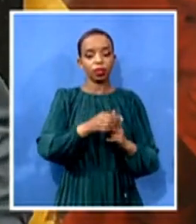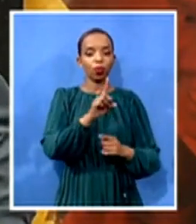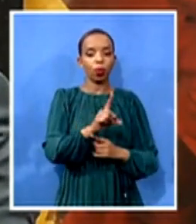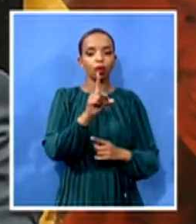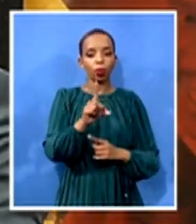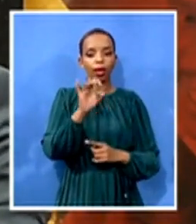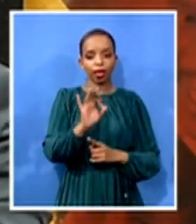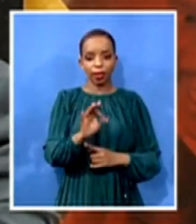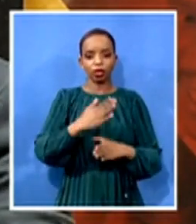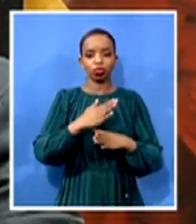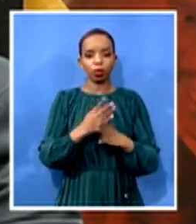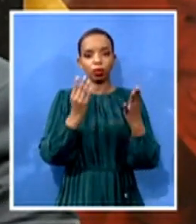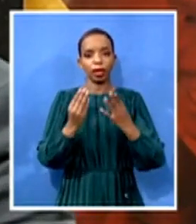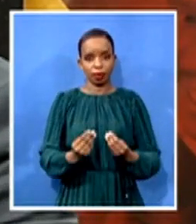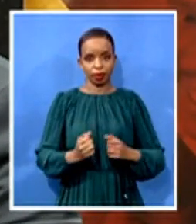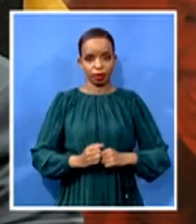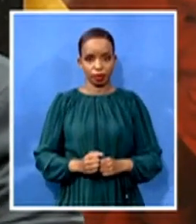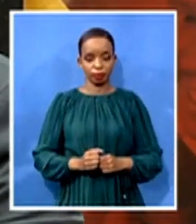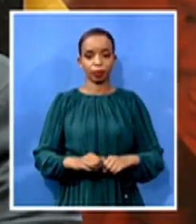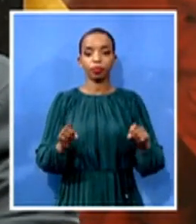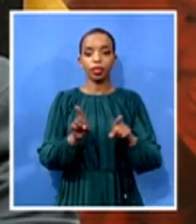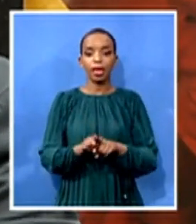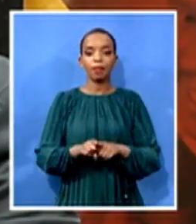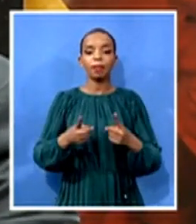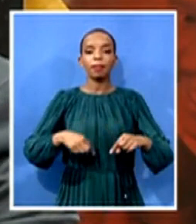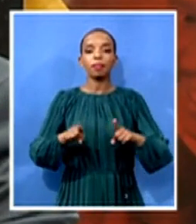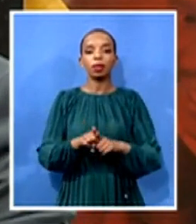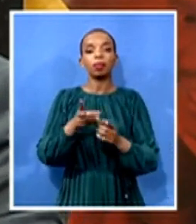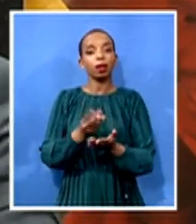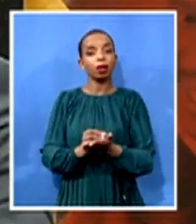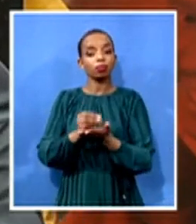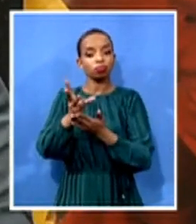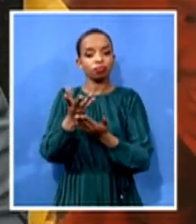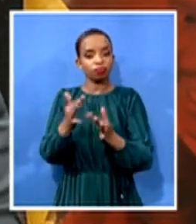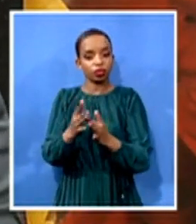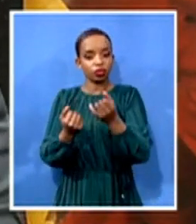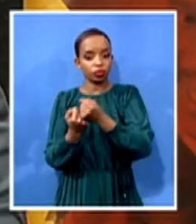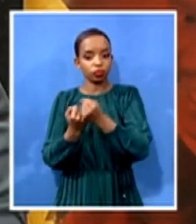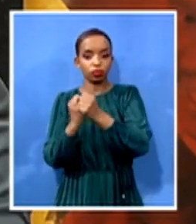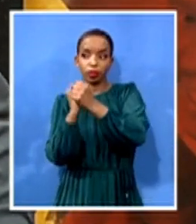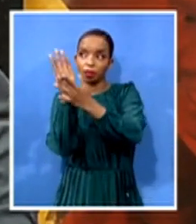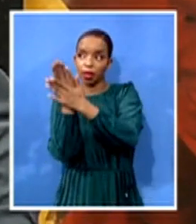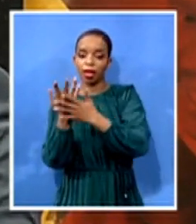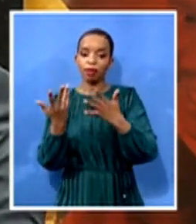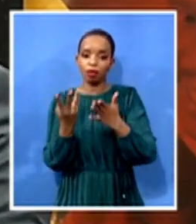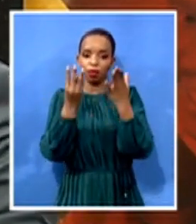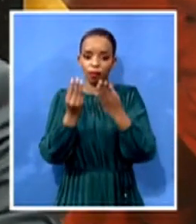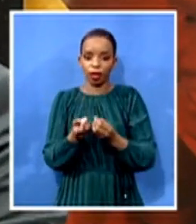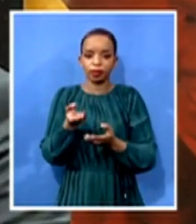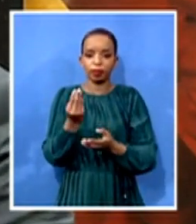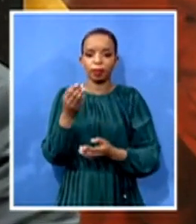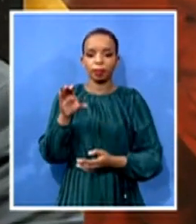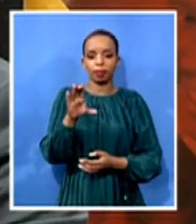government assisted these small businesses to apply for these funds. The compensation fund